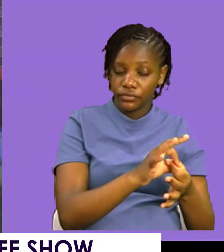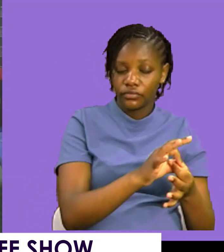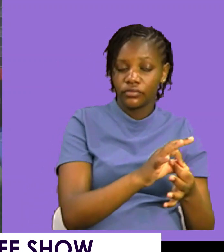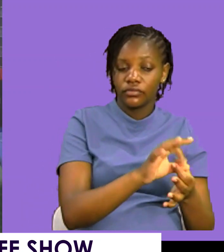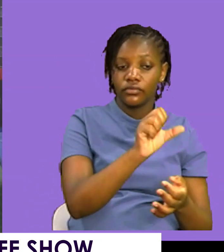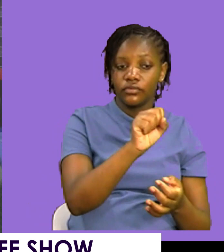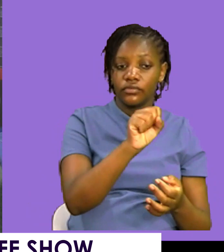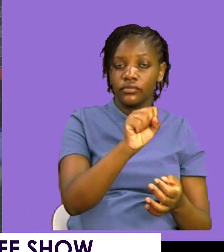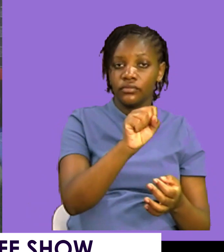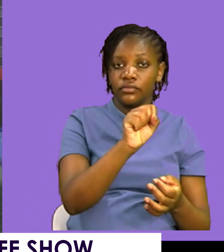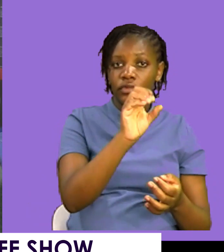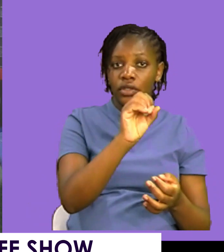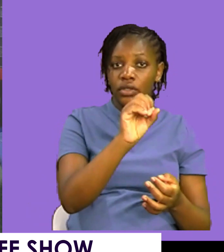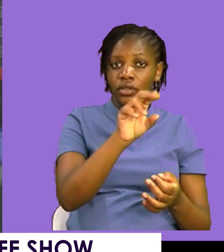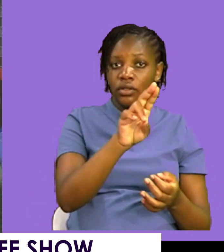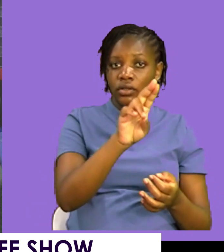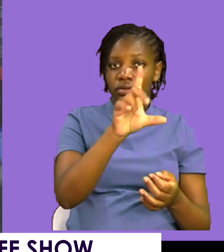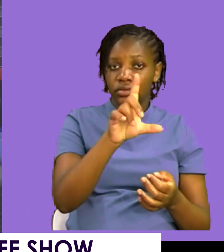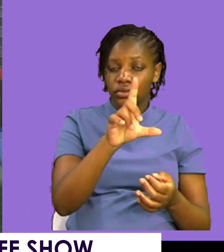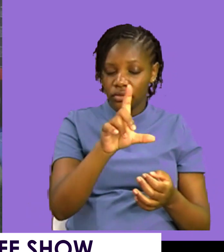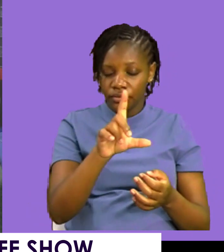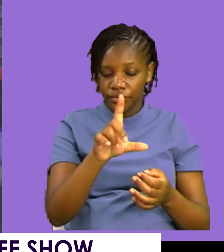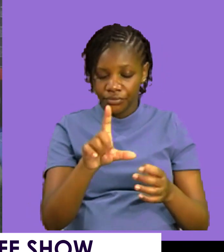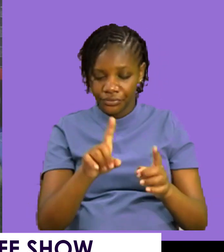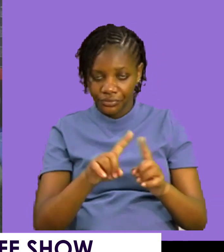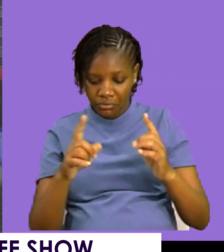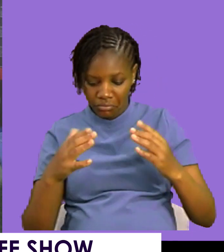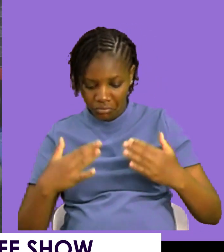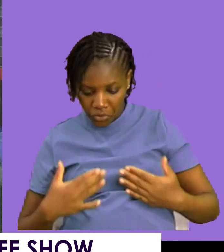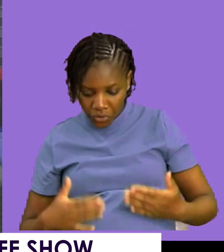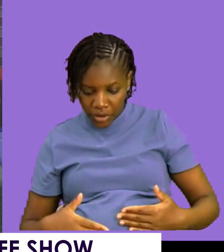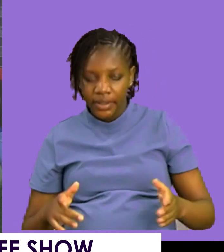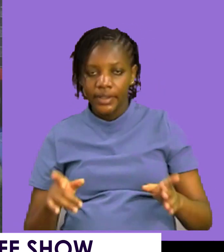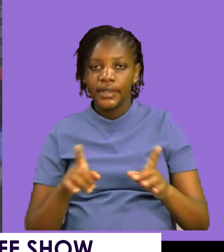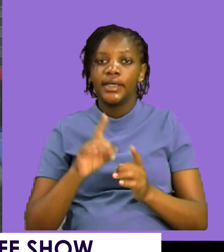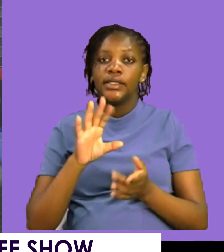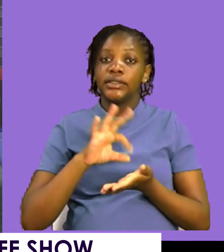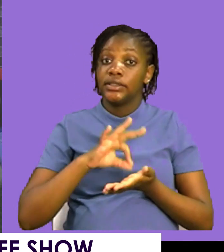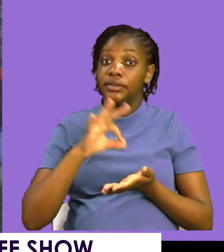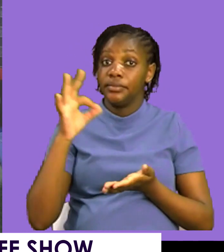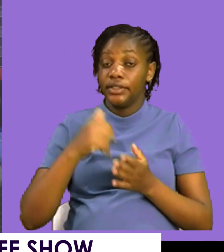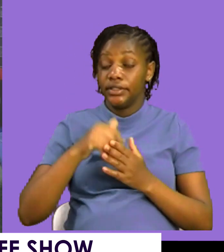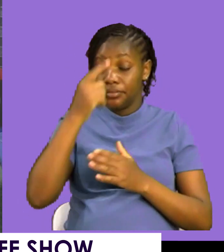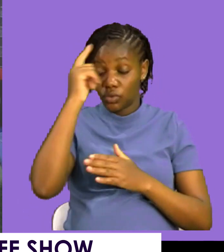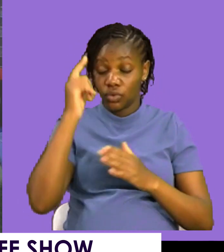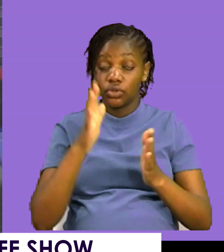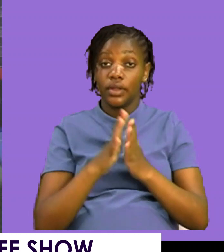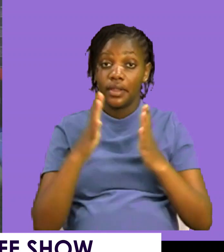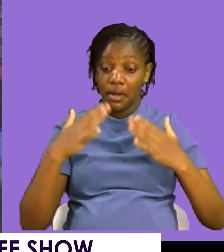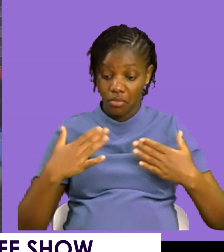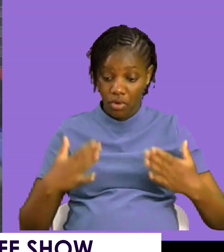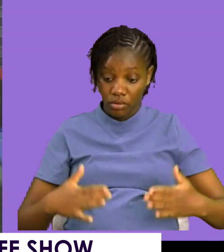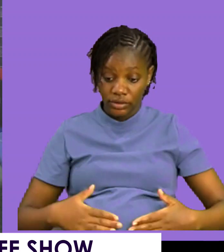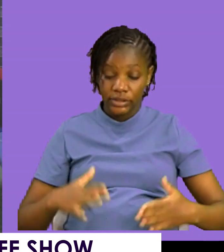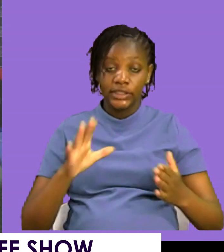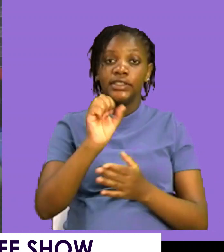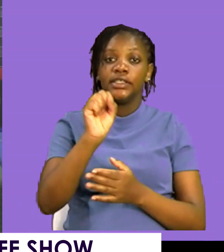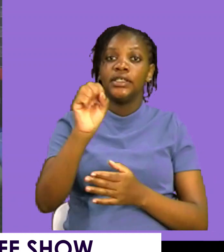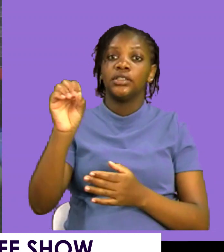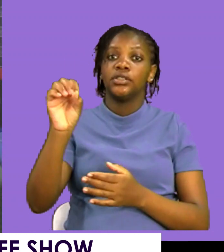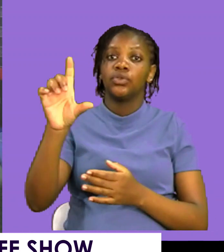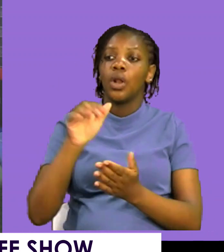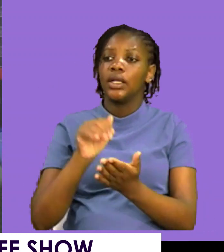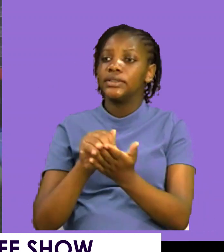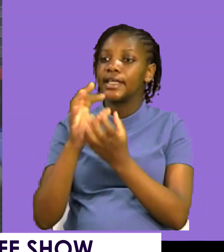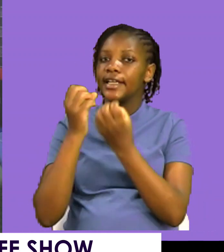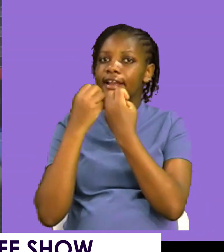the body and the spirit. You see, with the body, the soul sends